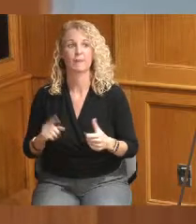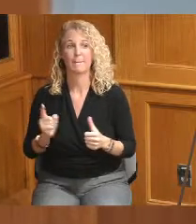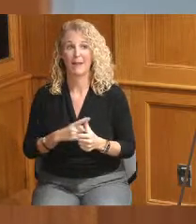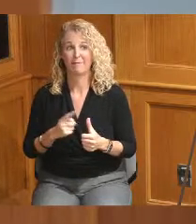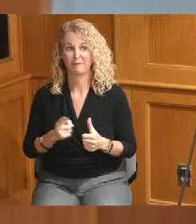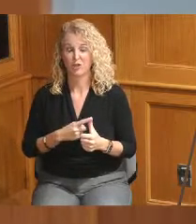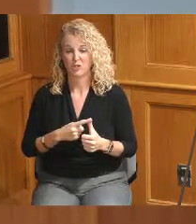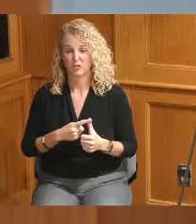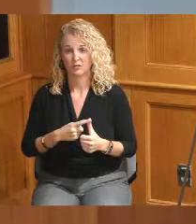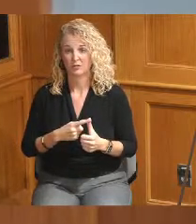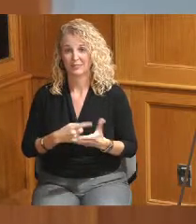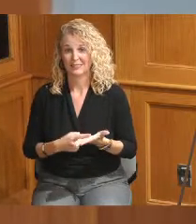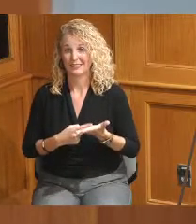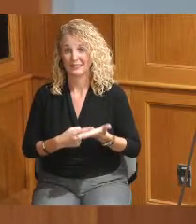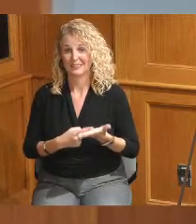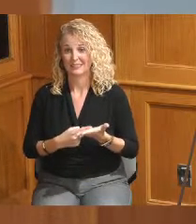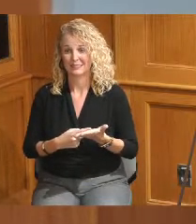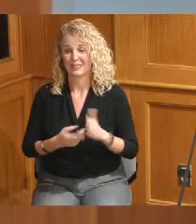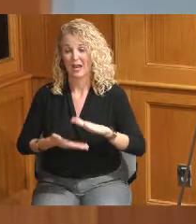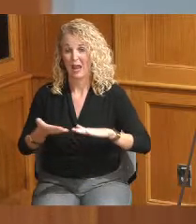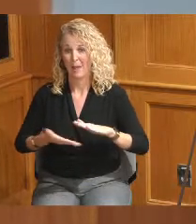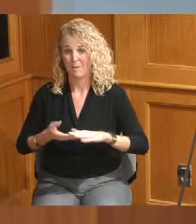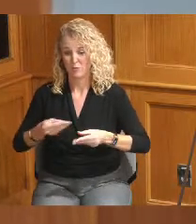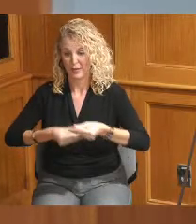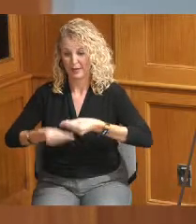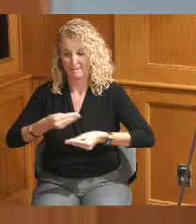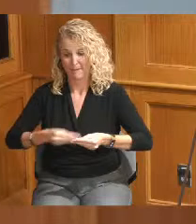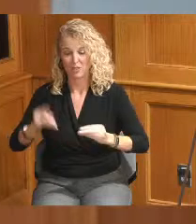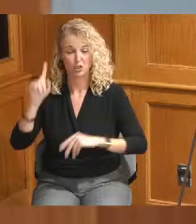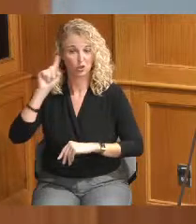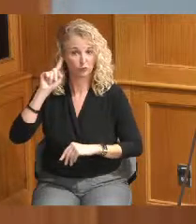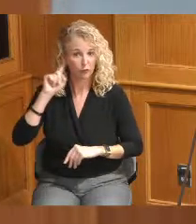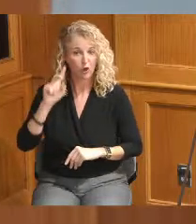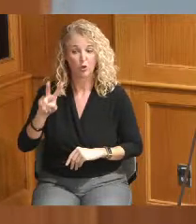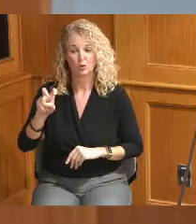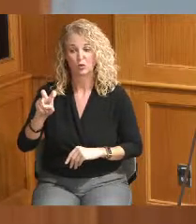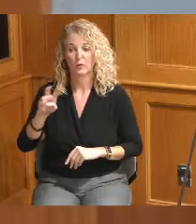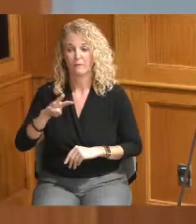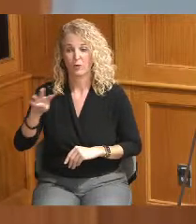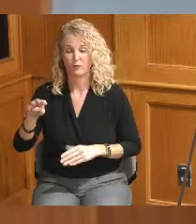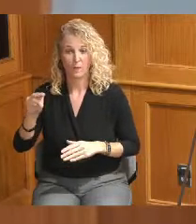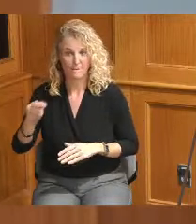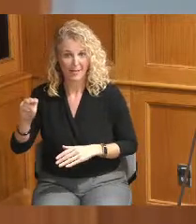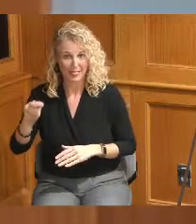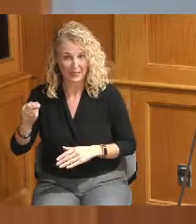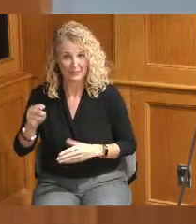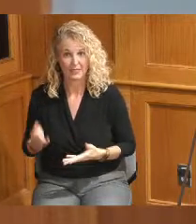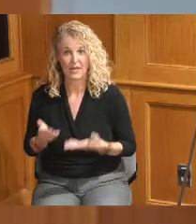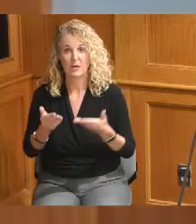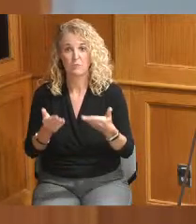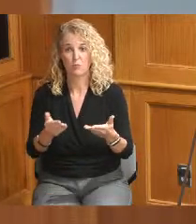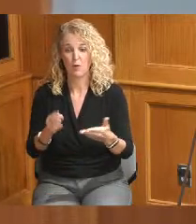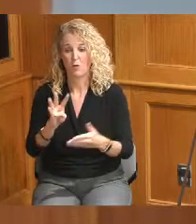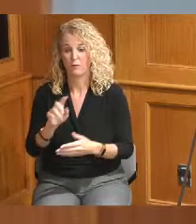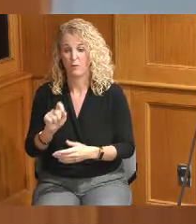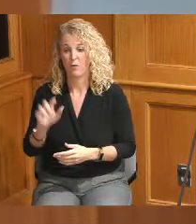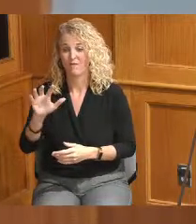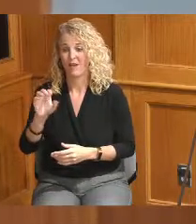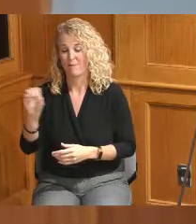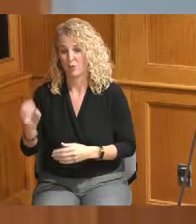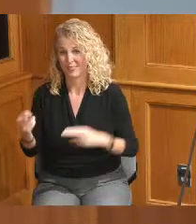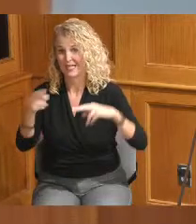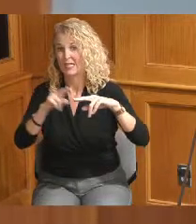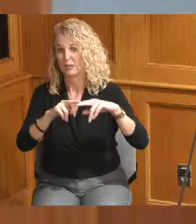first thing I wanted to talk about is the operating budget. As you've heard, $244 million and a proposed